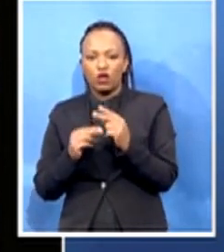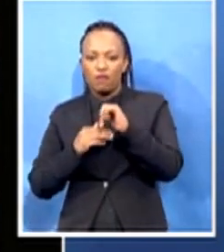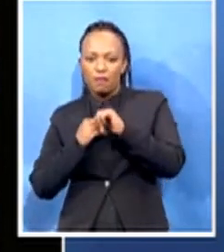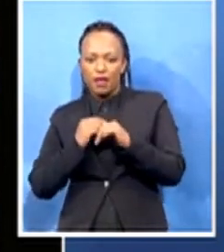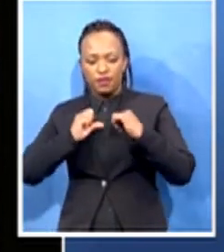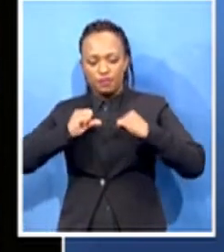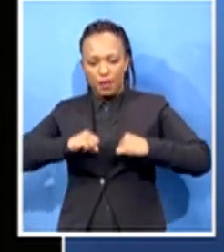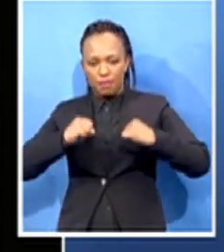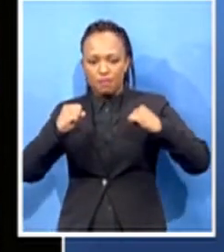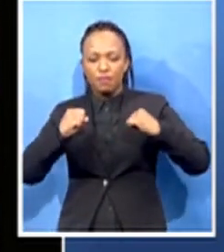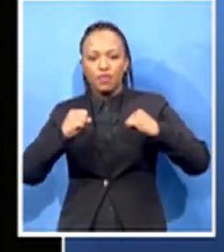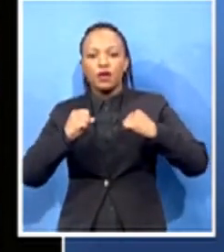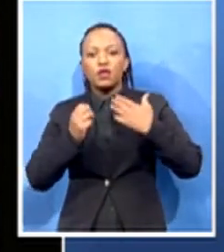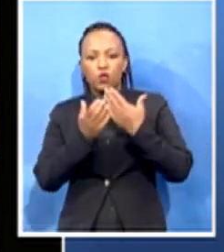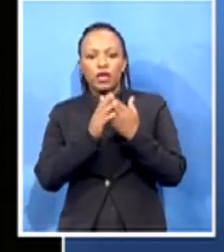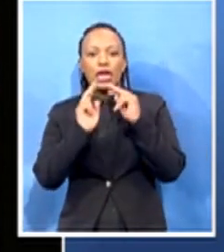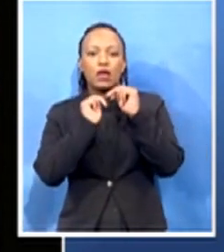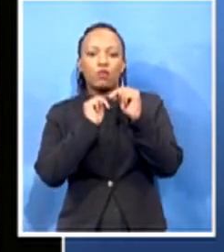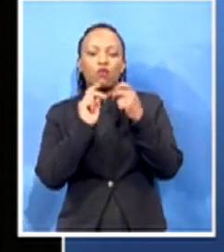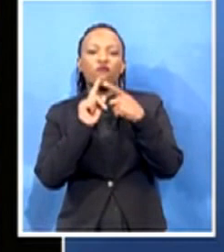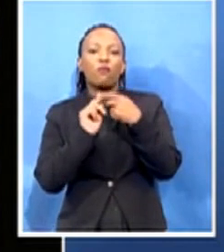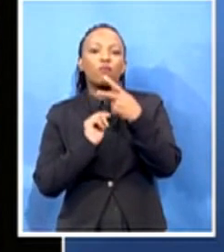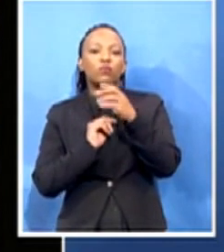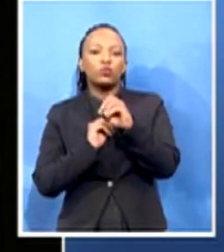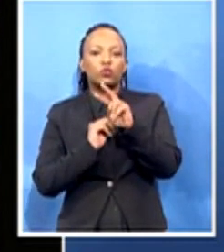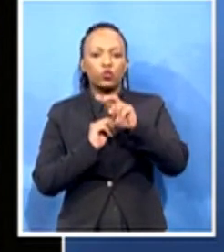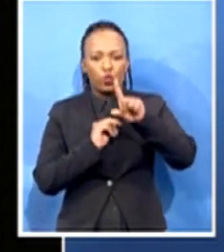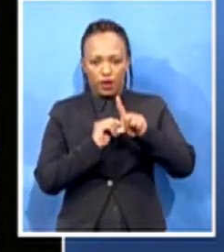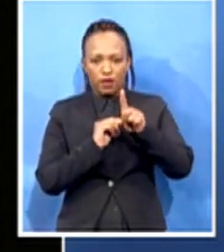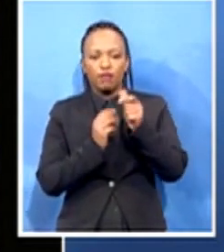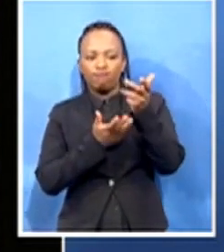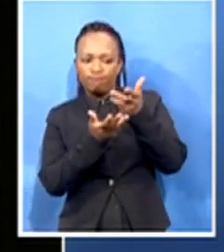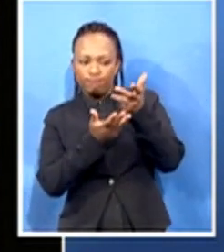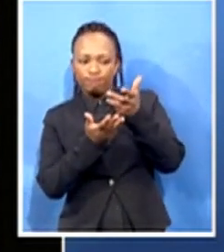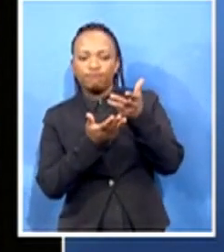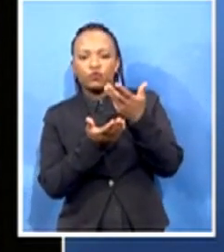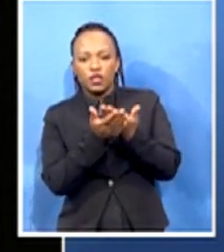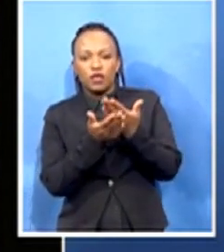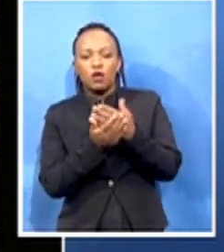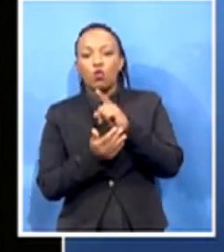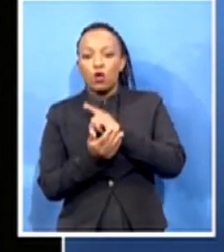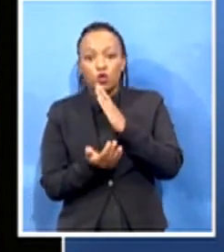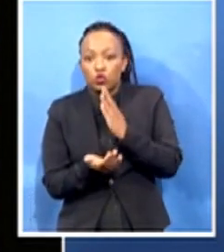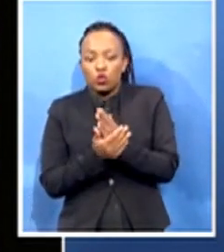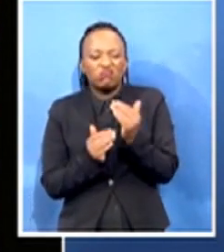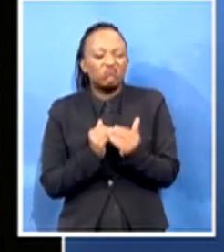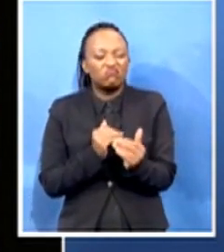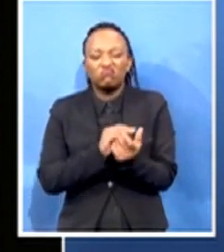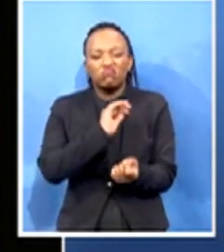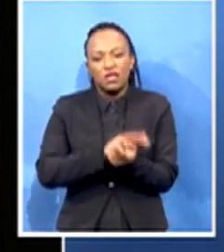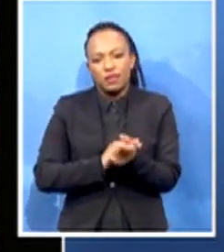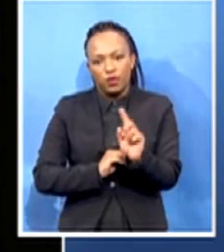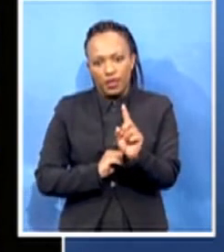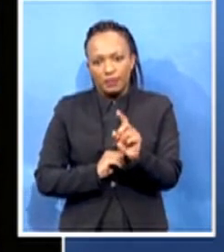from 2021, because of we are not sure of what is then going to happen. Now,